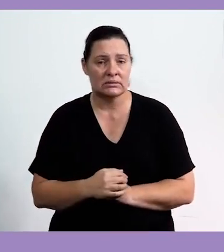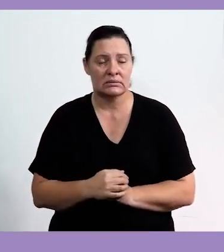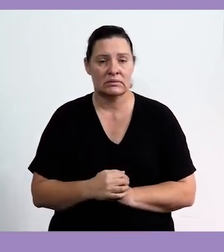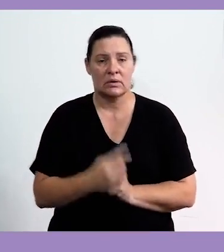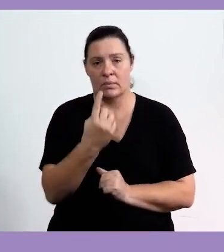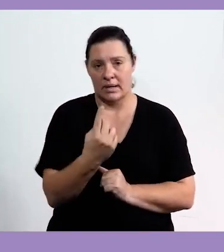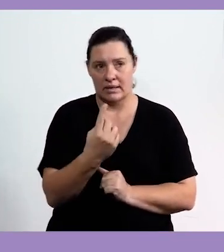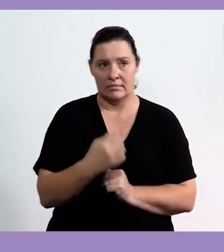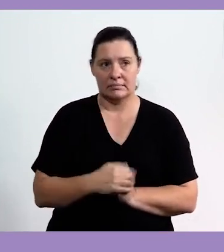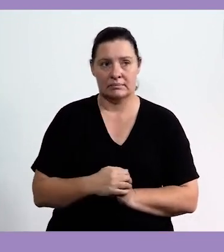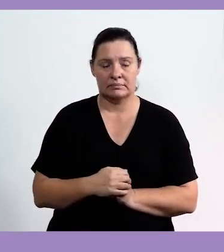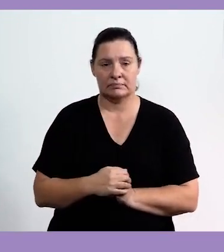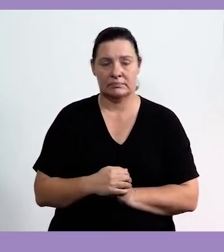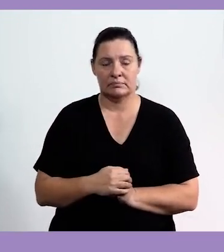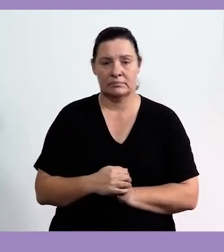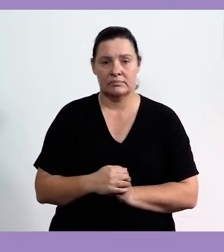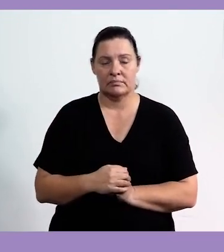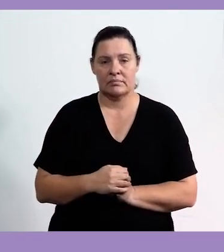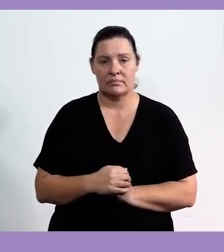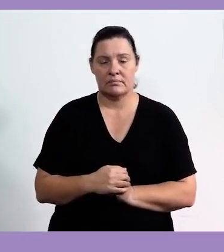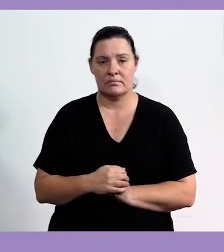become? 1.